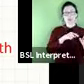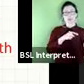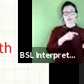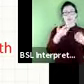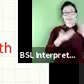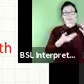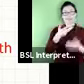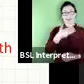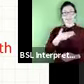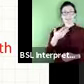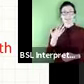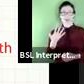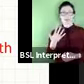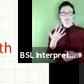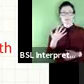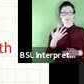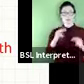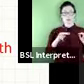1995 to